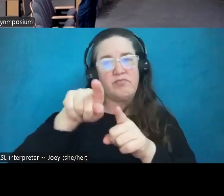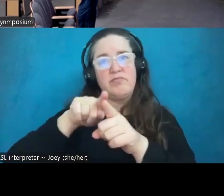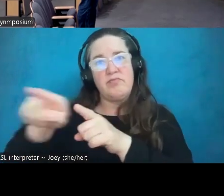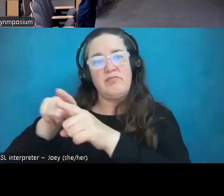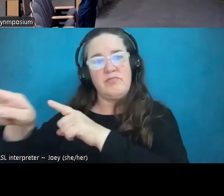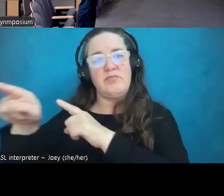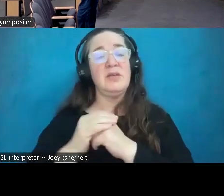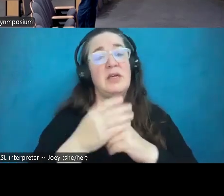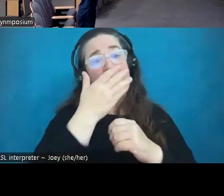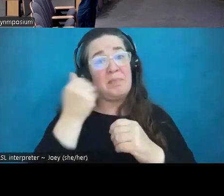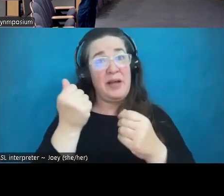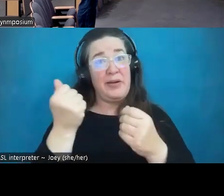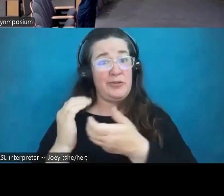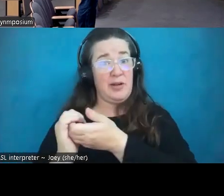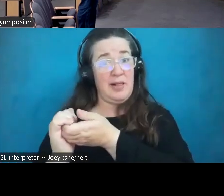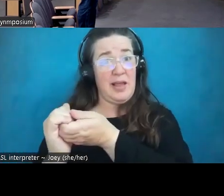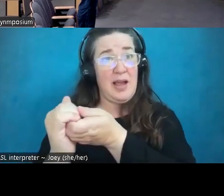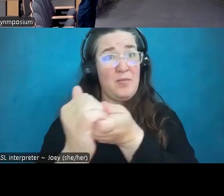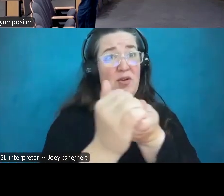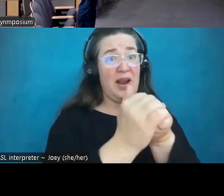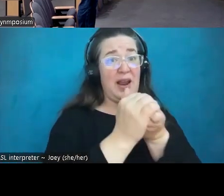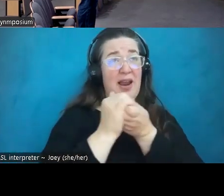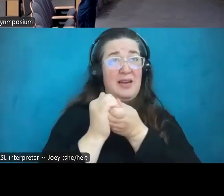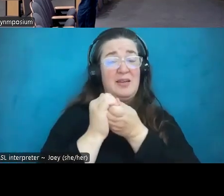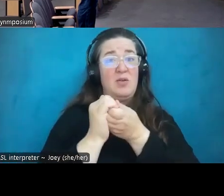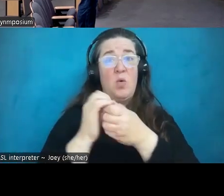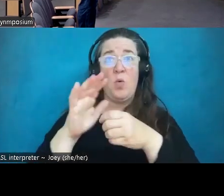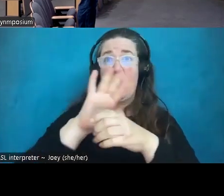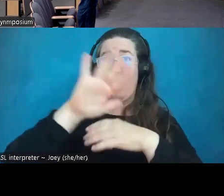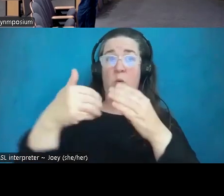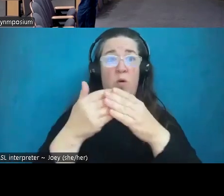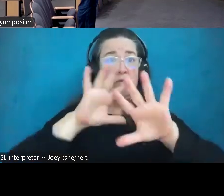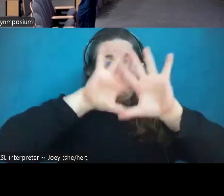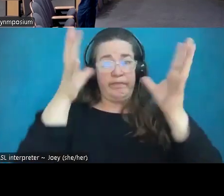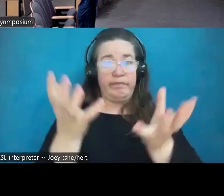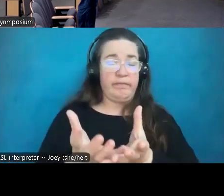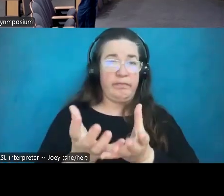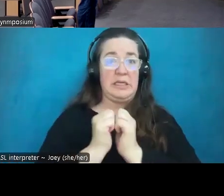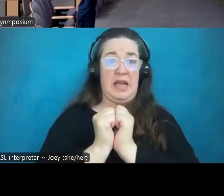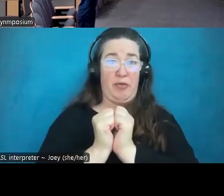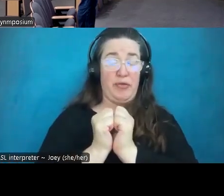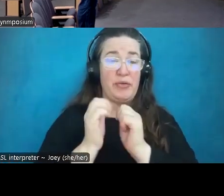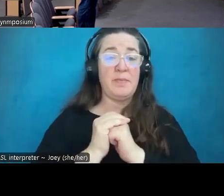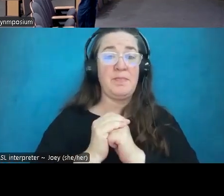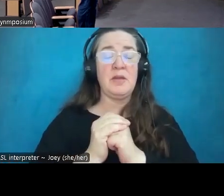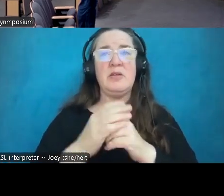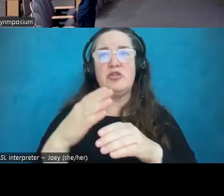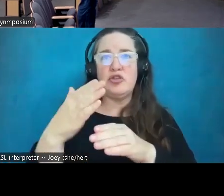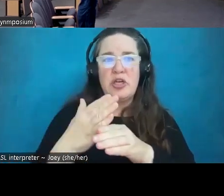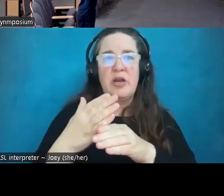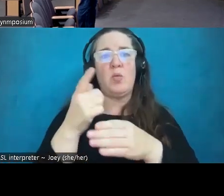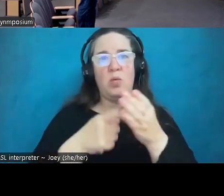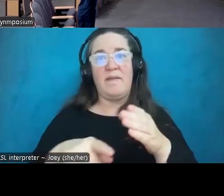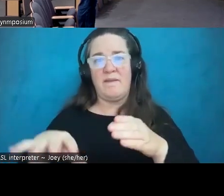better we have a system which can, all of them collaborate and update their knowledge and sharing what their